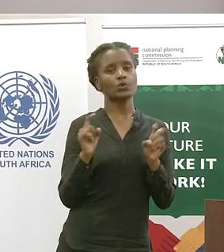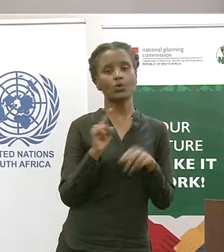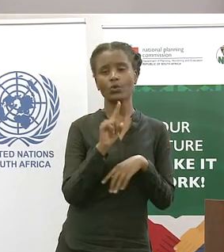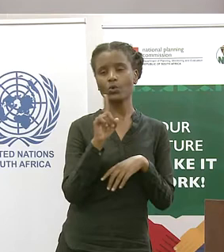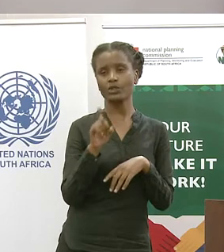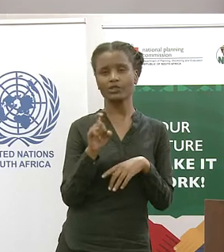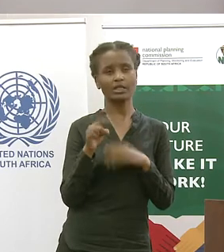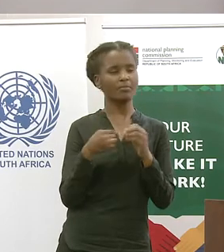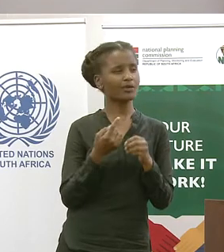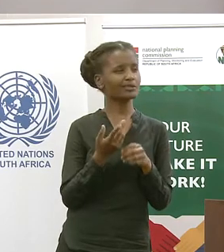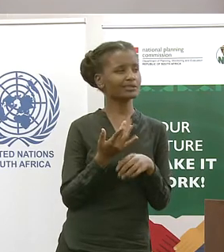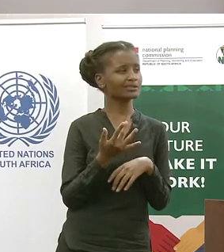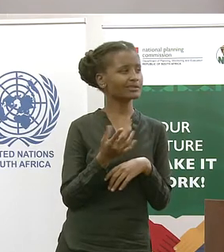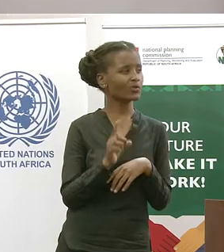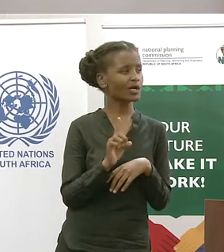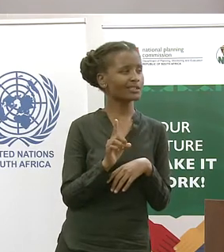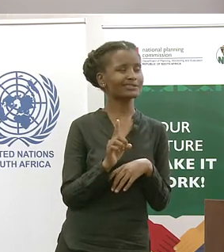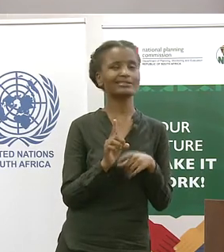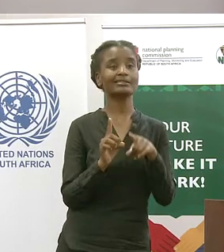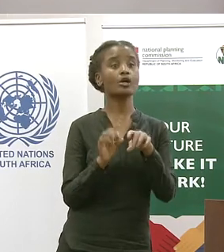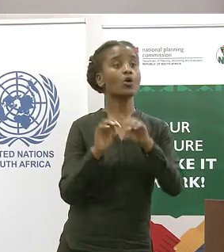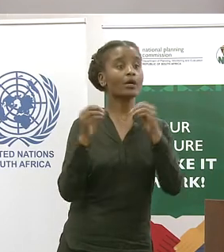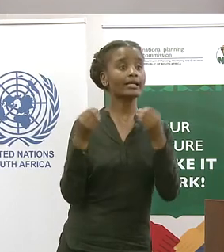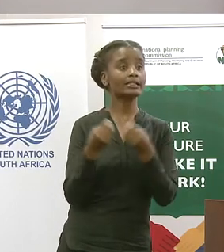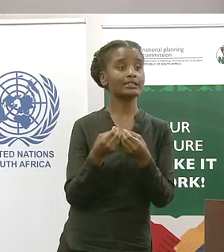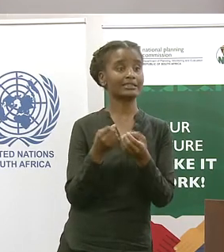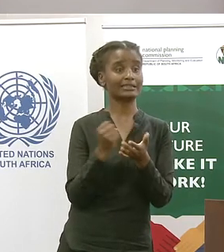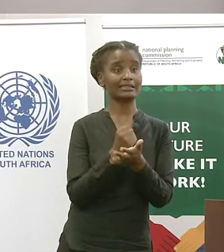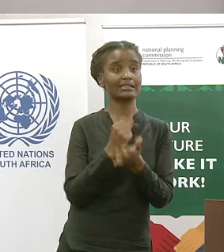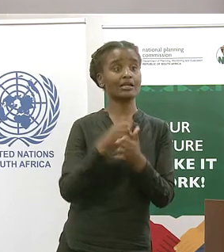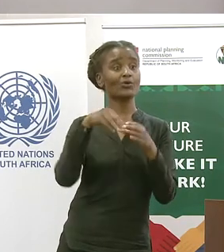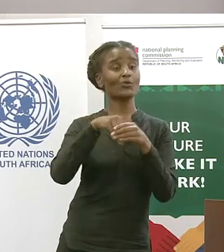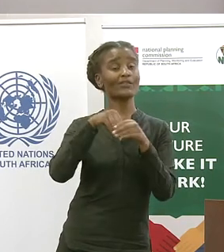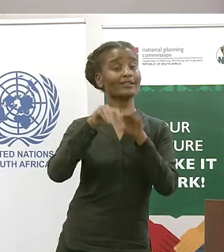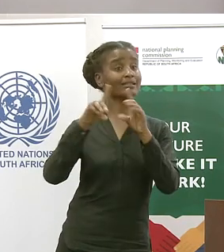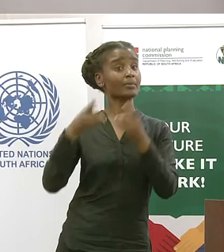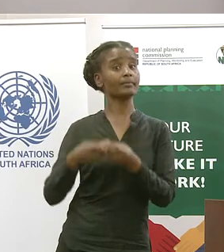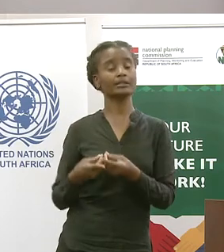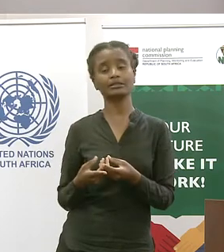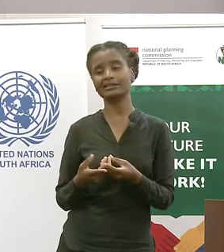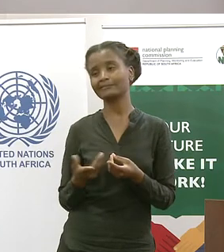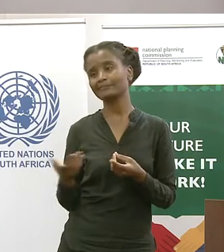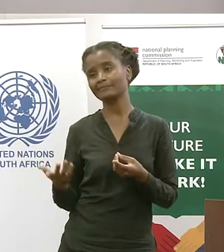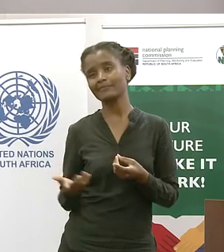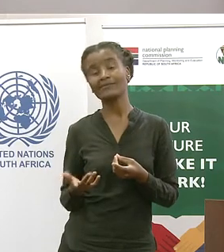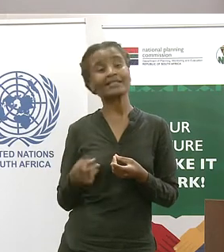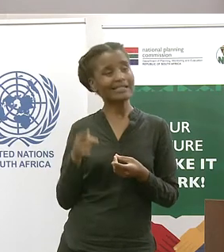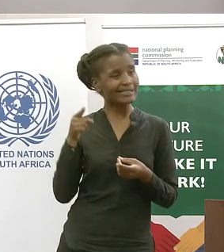what registering the organization within the department, those also is